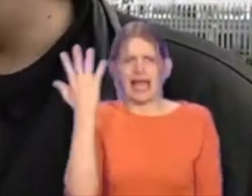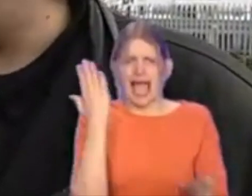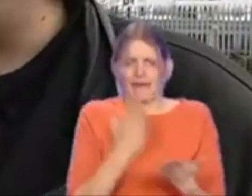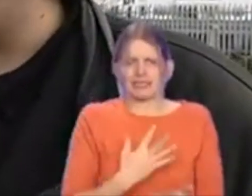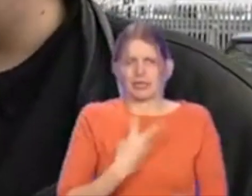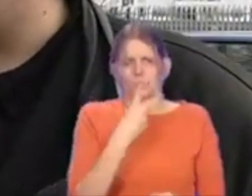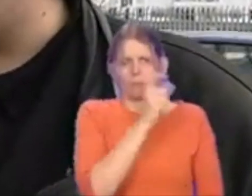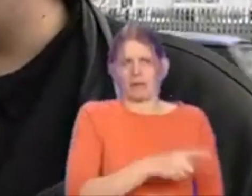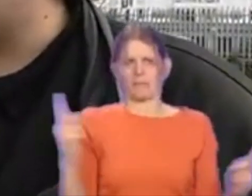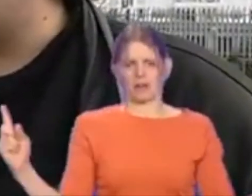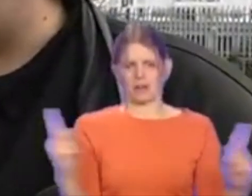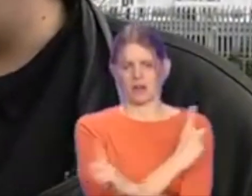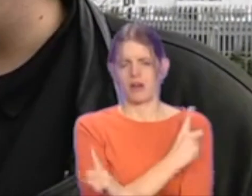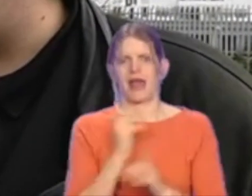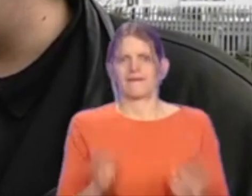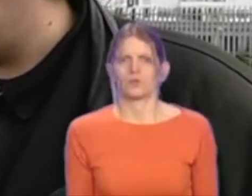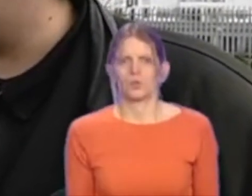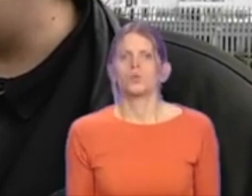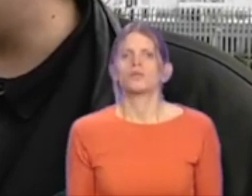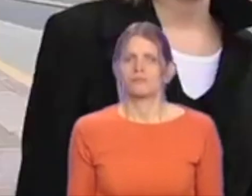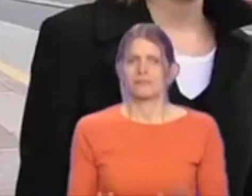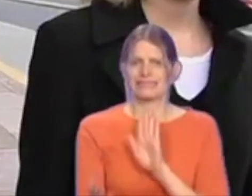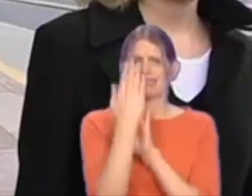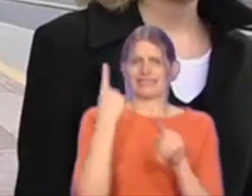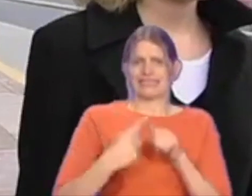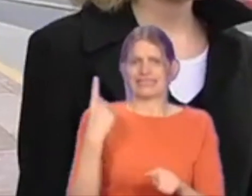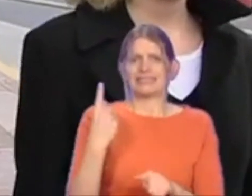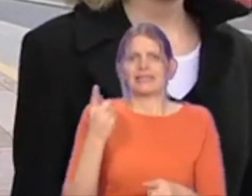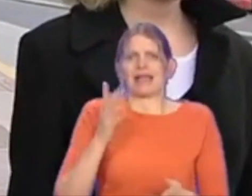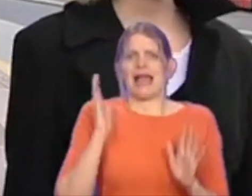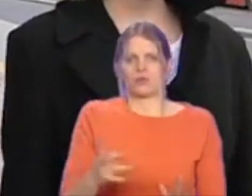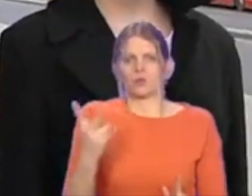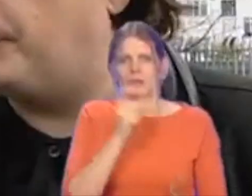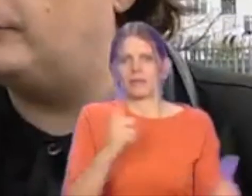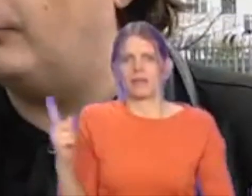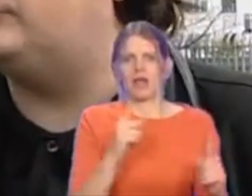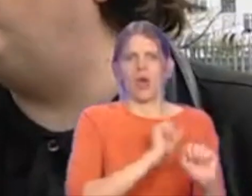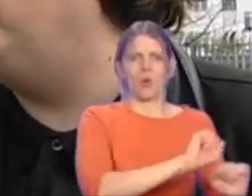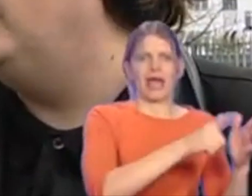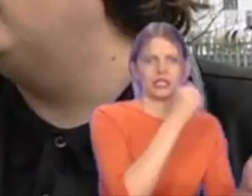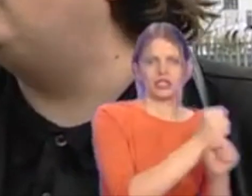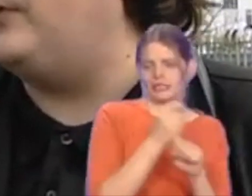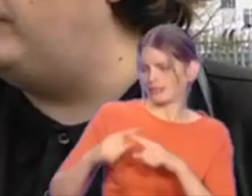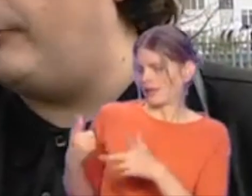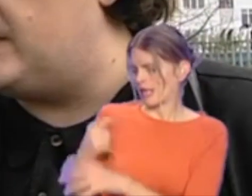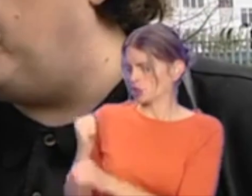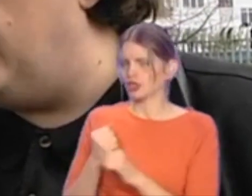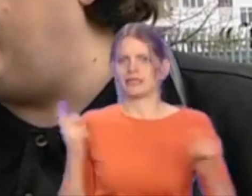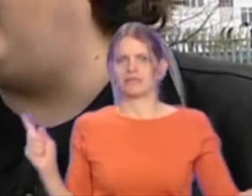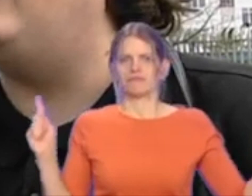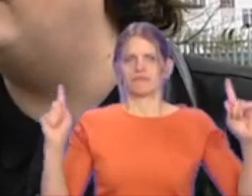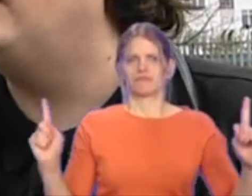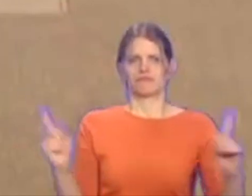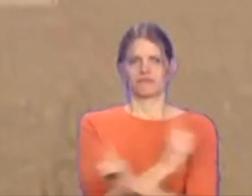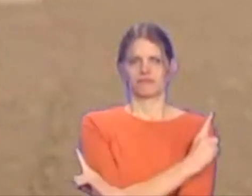short notice, and what you'd be telling the agent is to be in a certain place at a certain time. You're not going to stop and talk to them. You're not even going to actually put it in